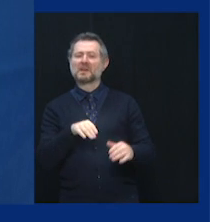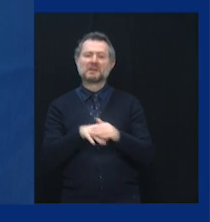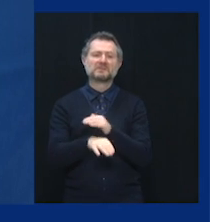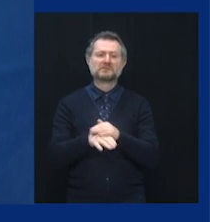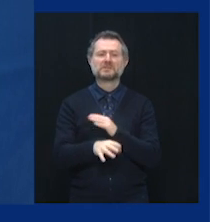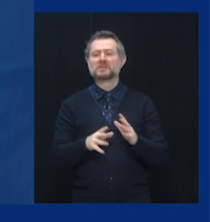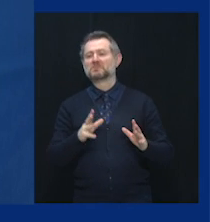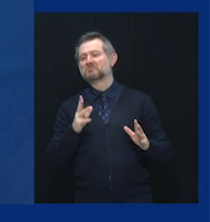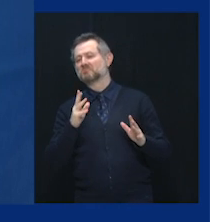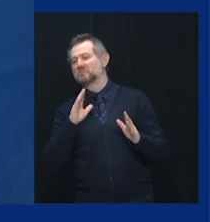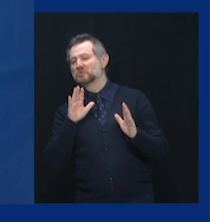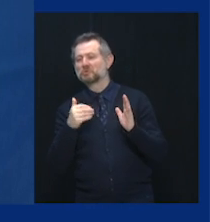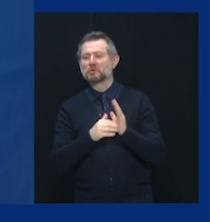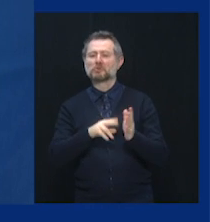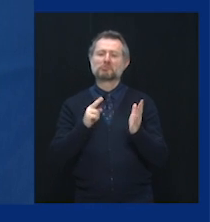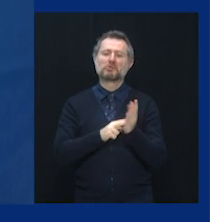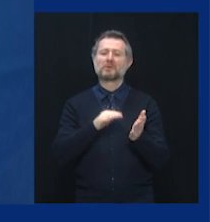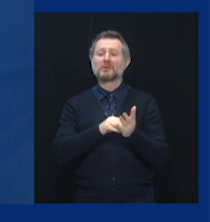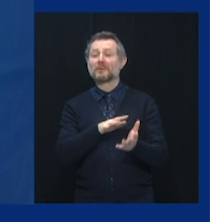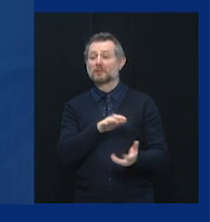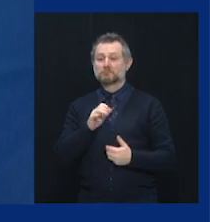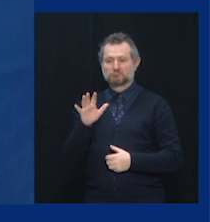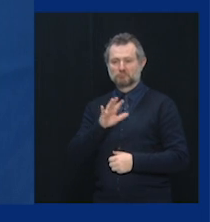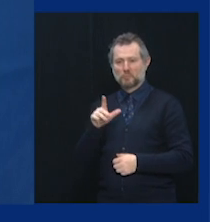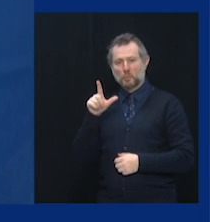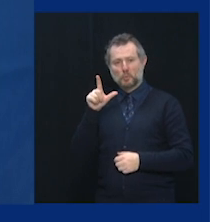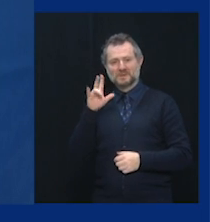get 27%. So